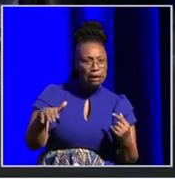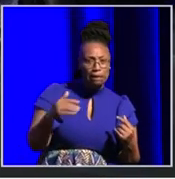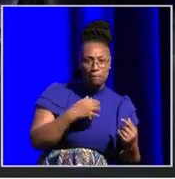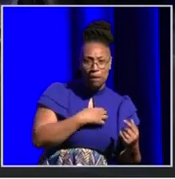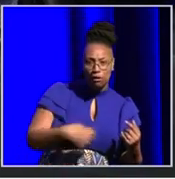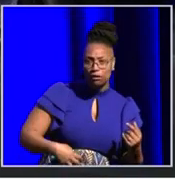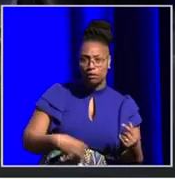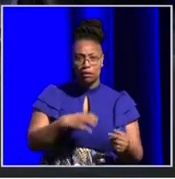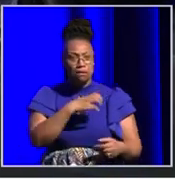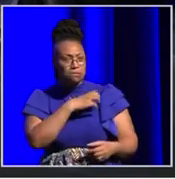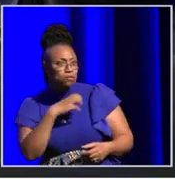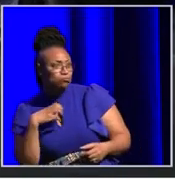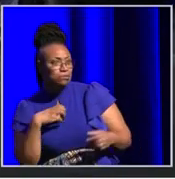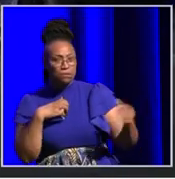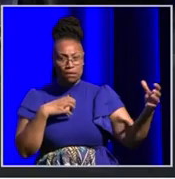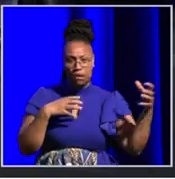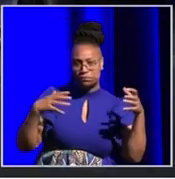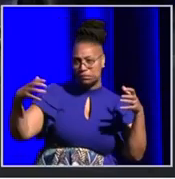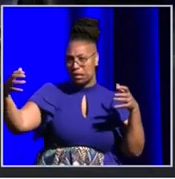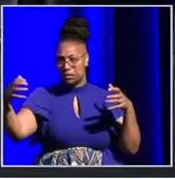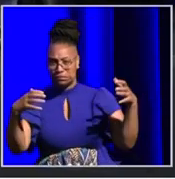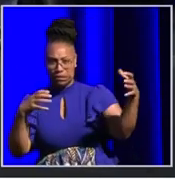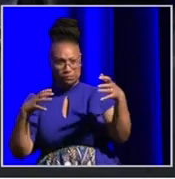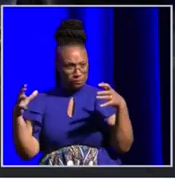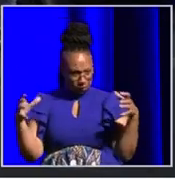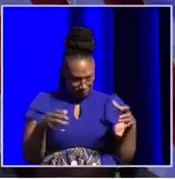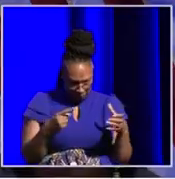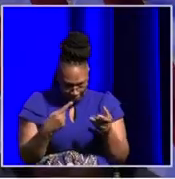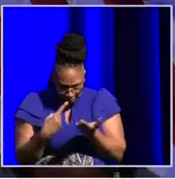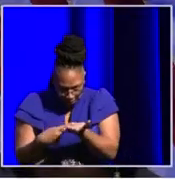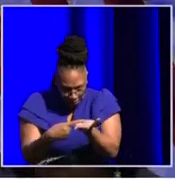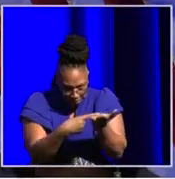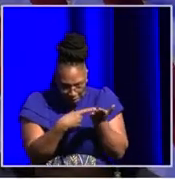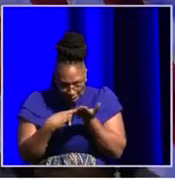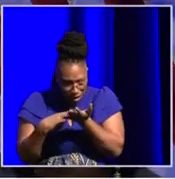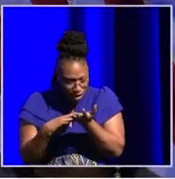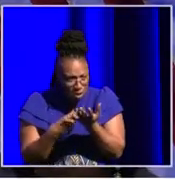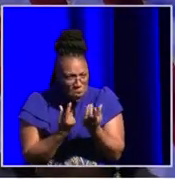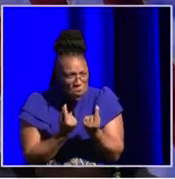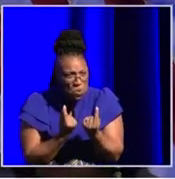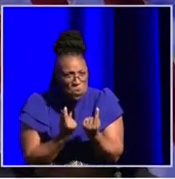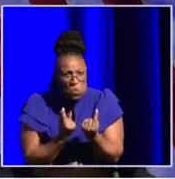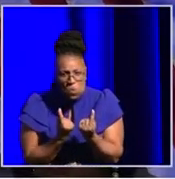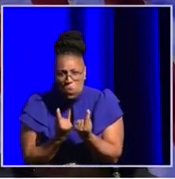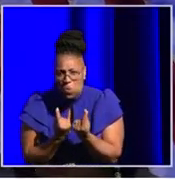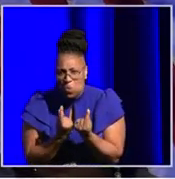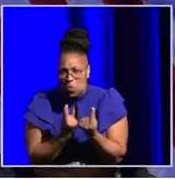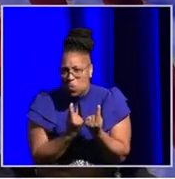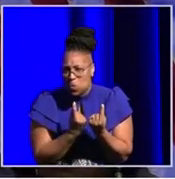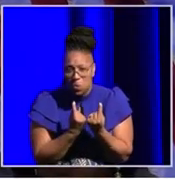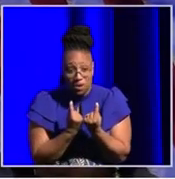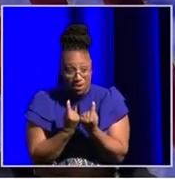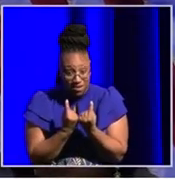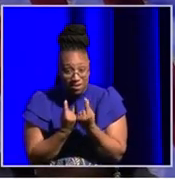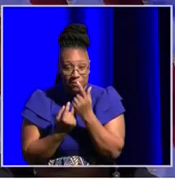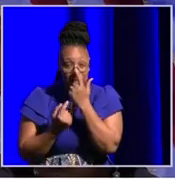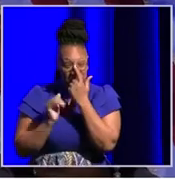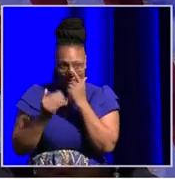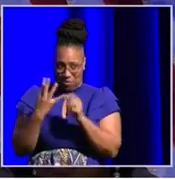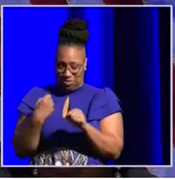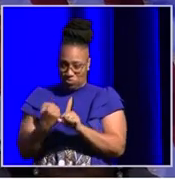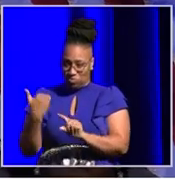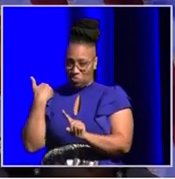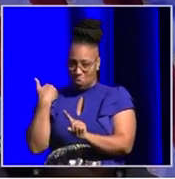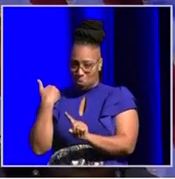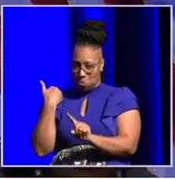workers to meet this unexpected challenge, and we did big things. 4 years ago, some members in Congress, they wanted to come gunning for our autonomy